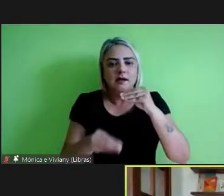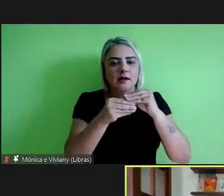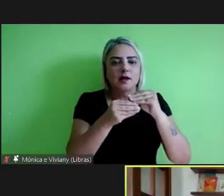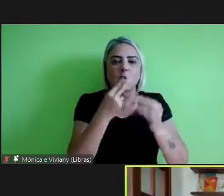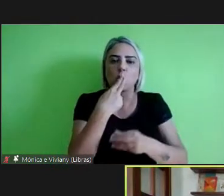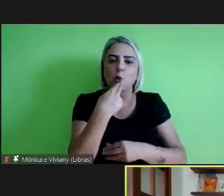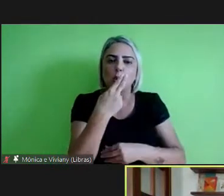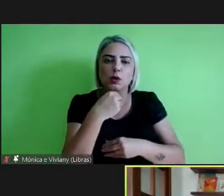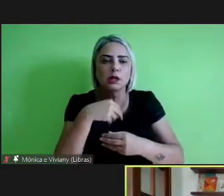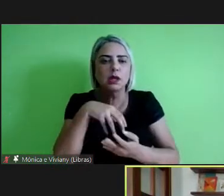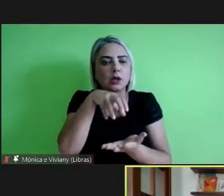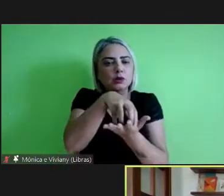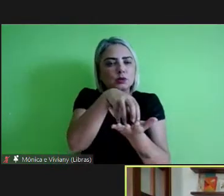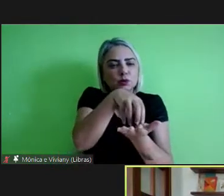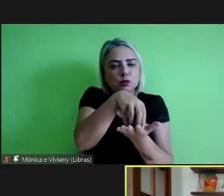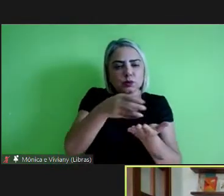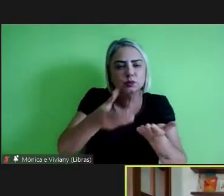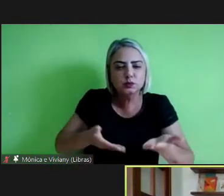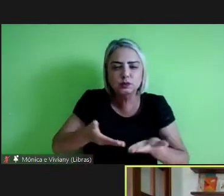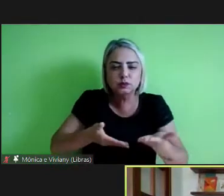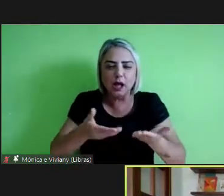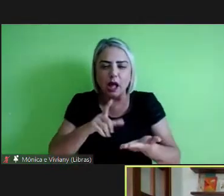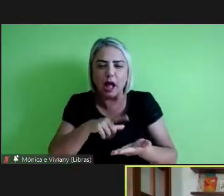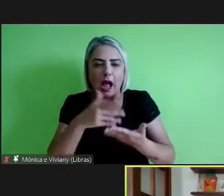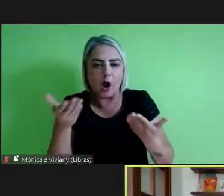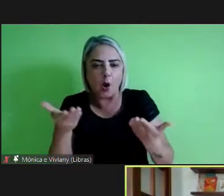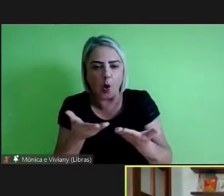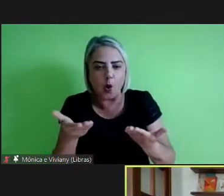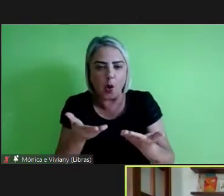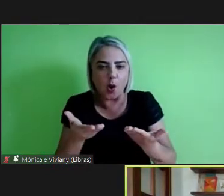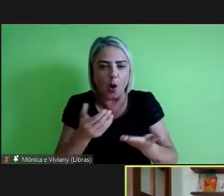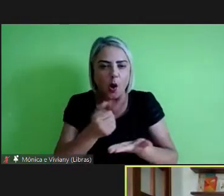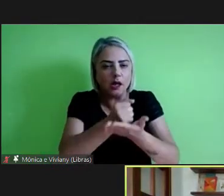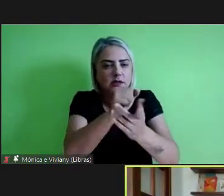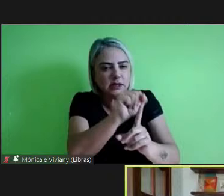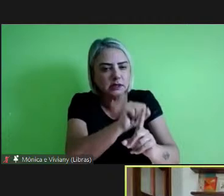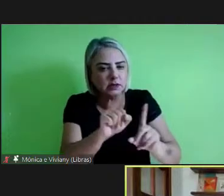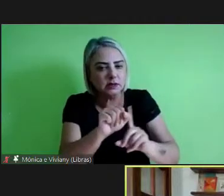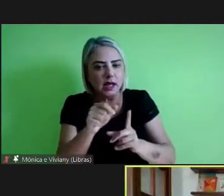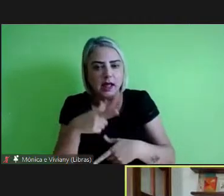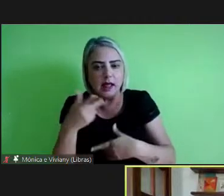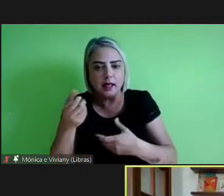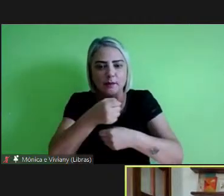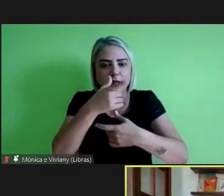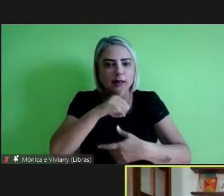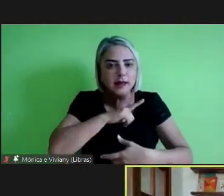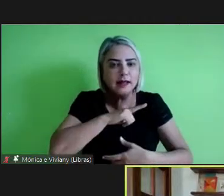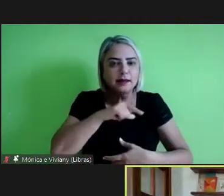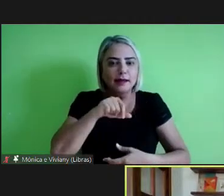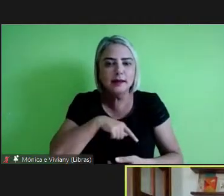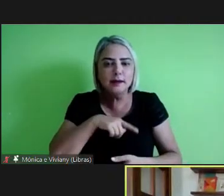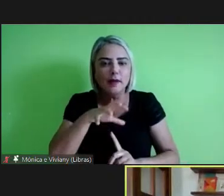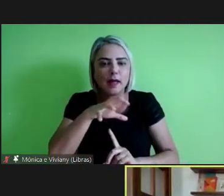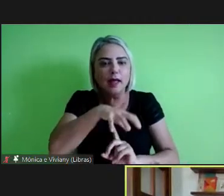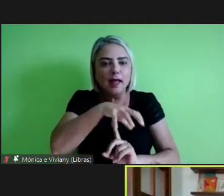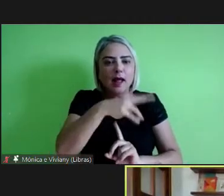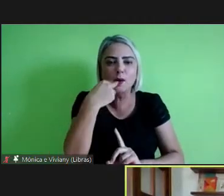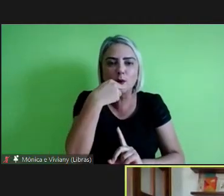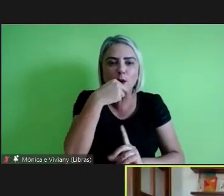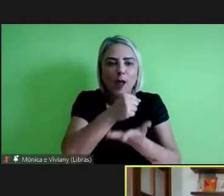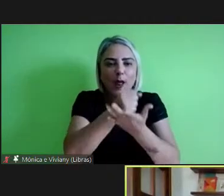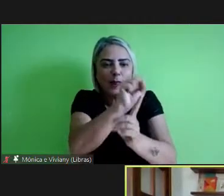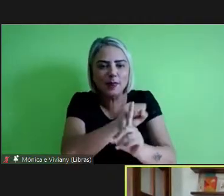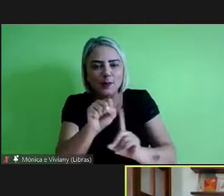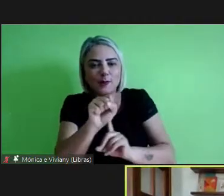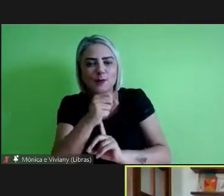they ask for nutritionists, dietitians, and other services. Now we were talking about social assistance. There are people that are talking, oh, we need